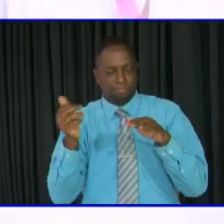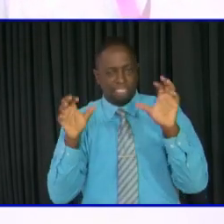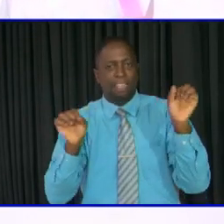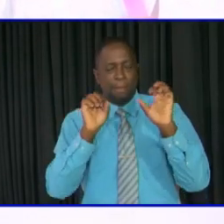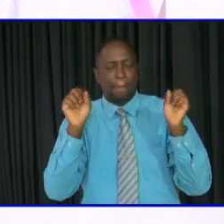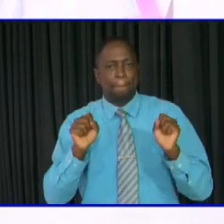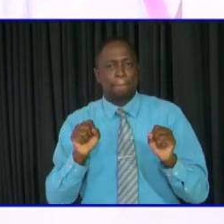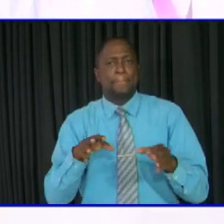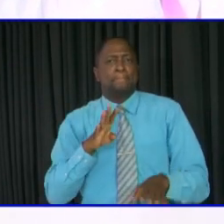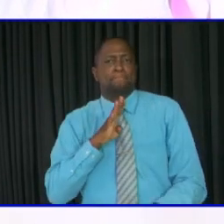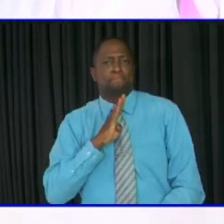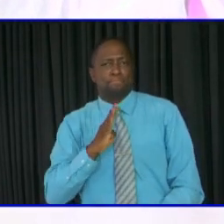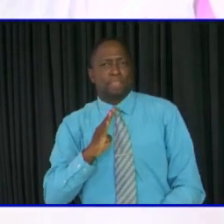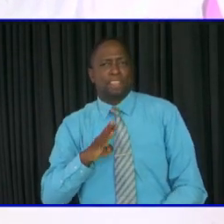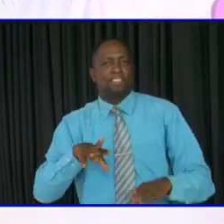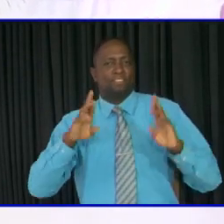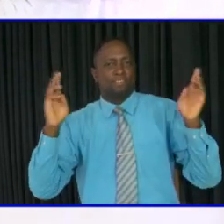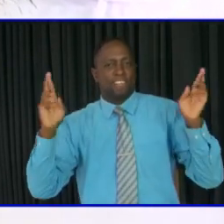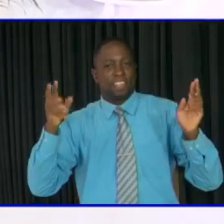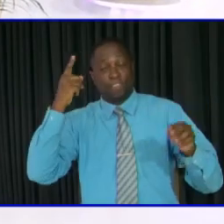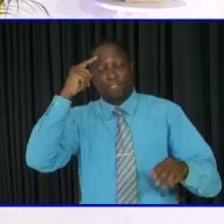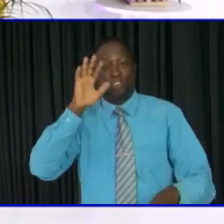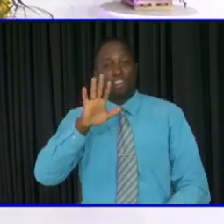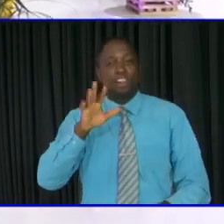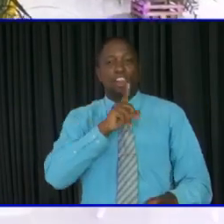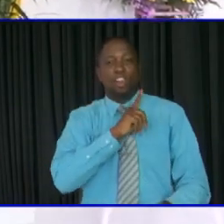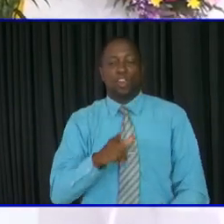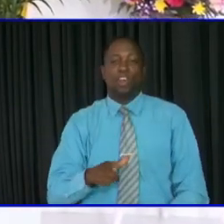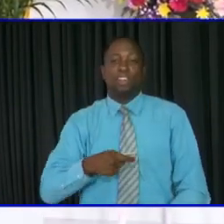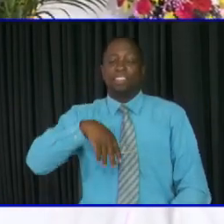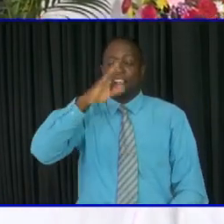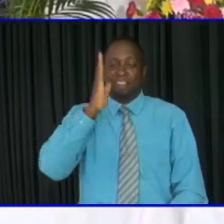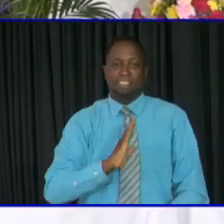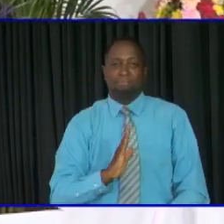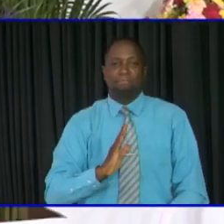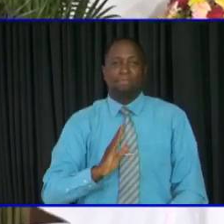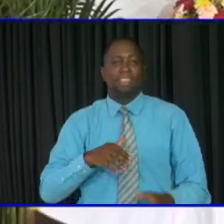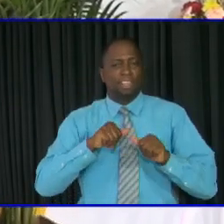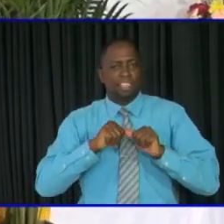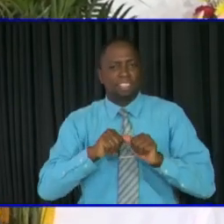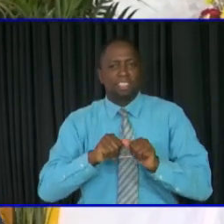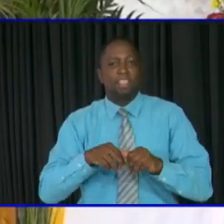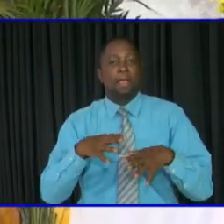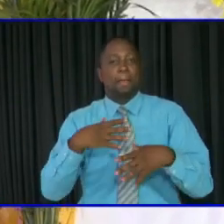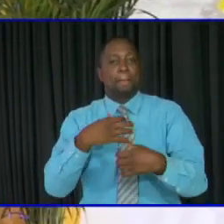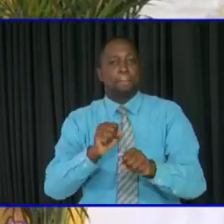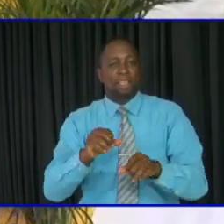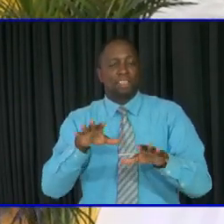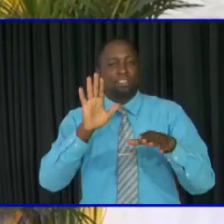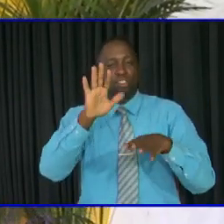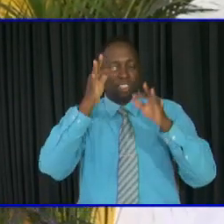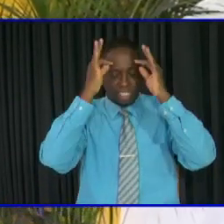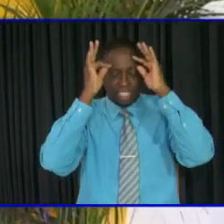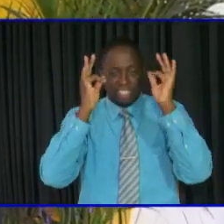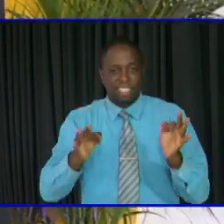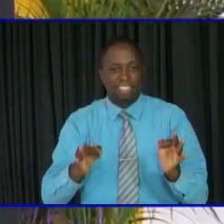for your Lord and your God. And you will continue to make that decision as Sister Grant